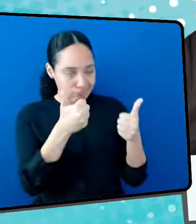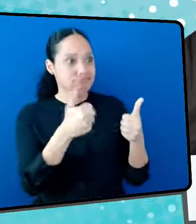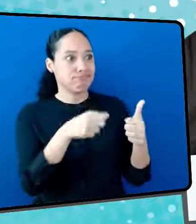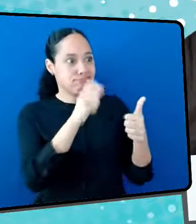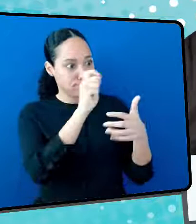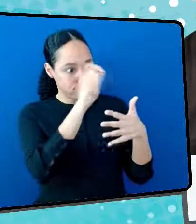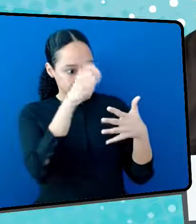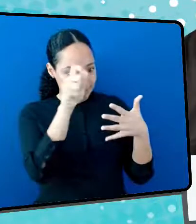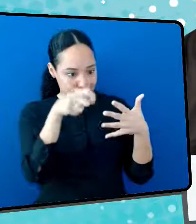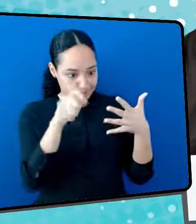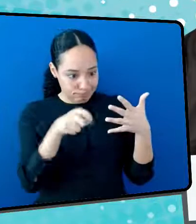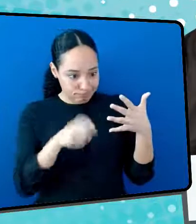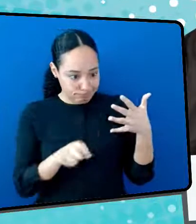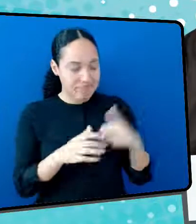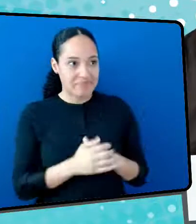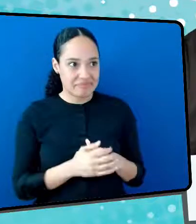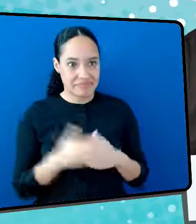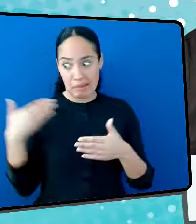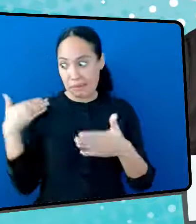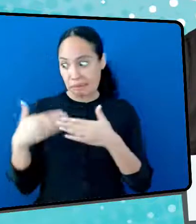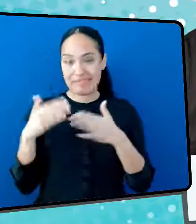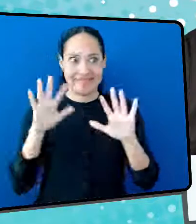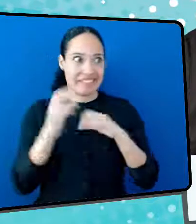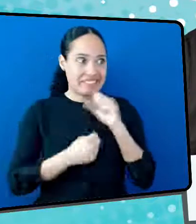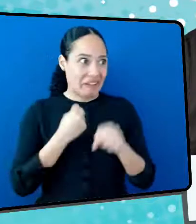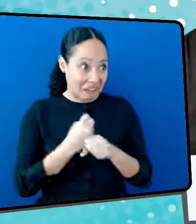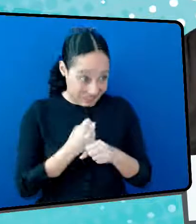weeks, or in the last actually years.